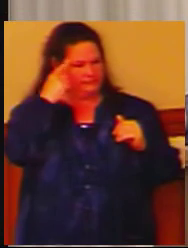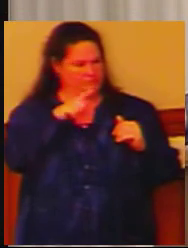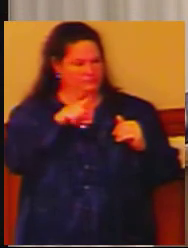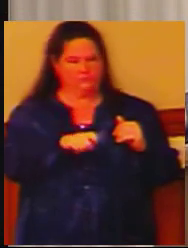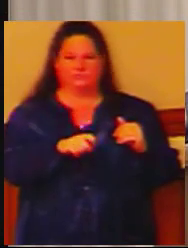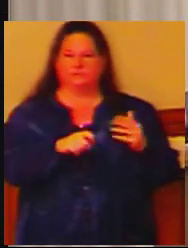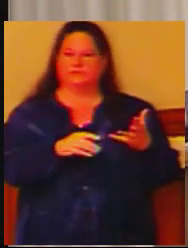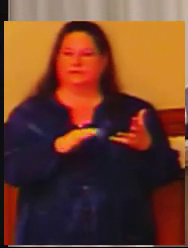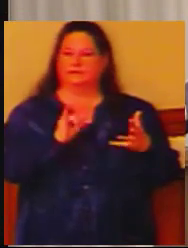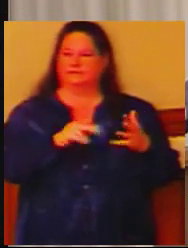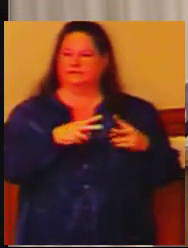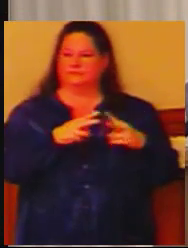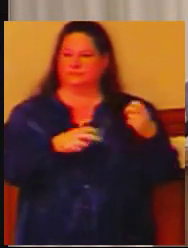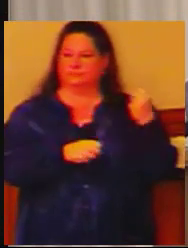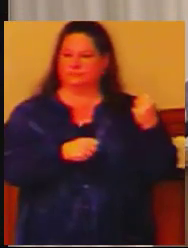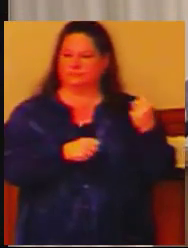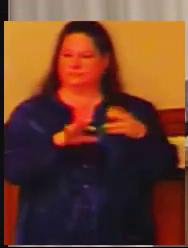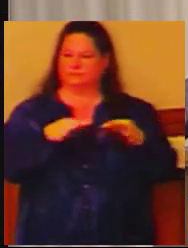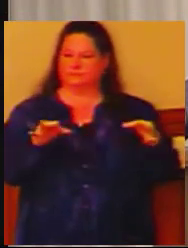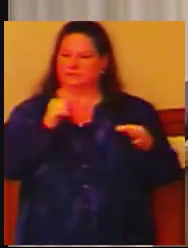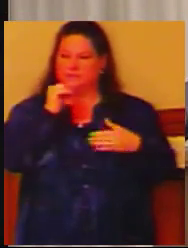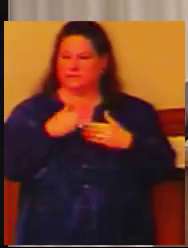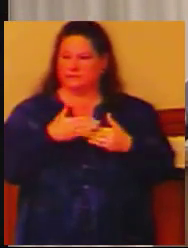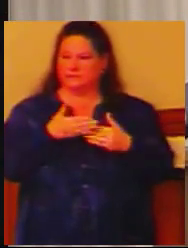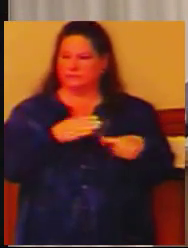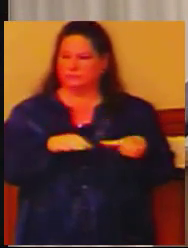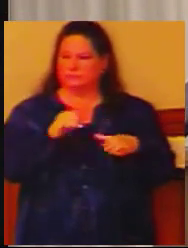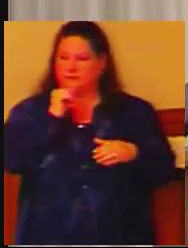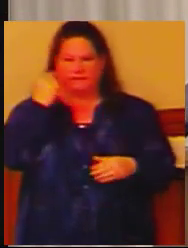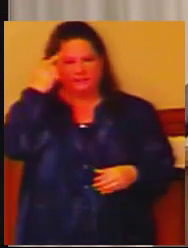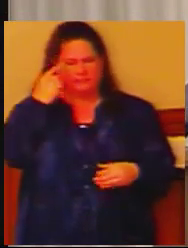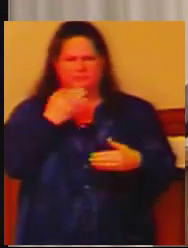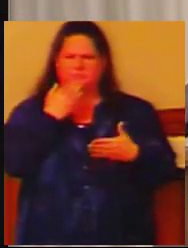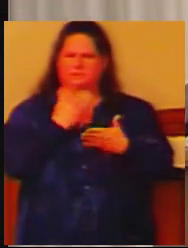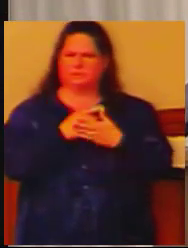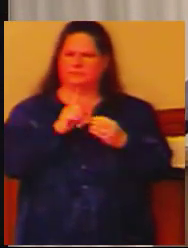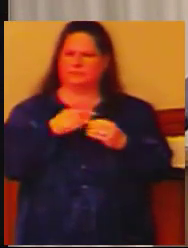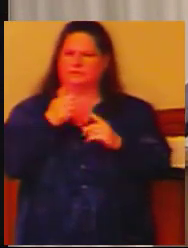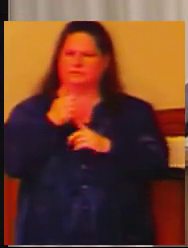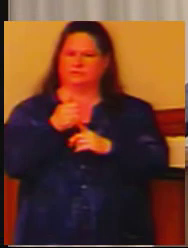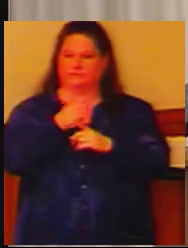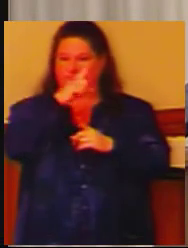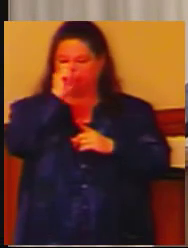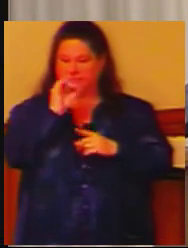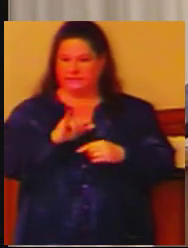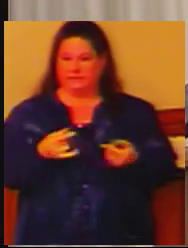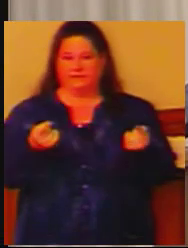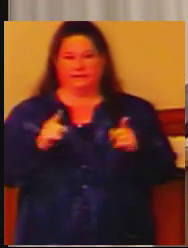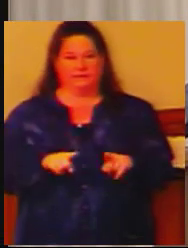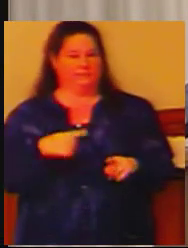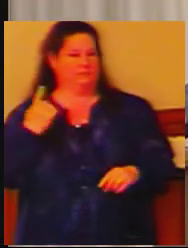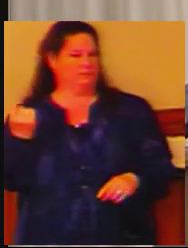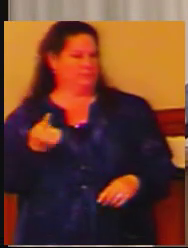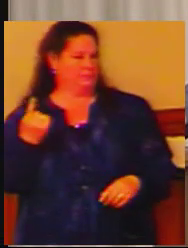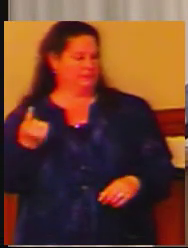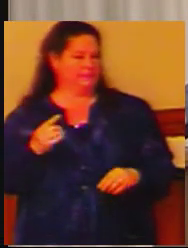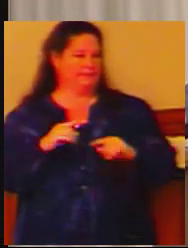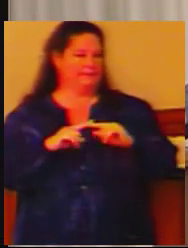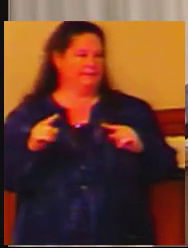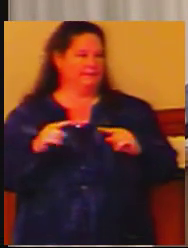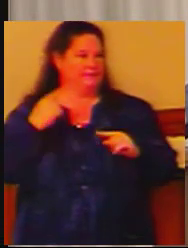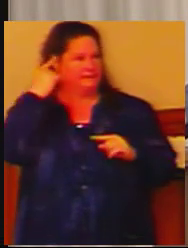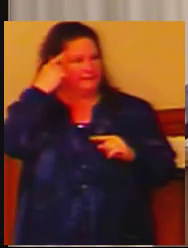statement, and that's not so easy to do, not to think highly of yourself, because that kind of stuff goes on all the time. But to